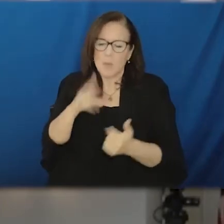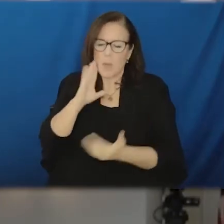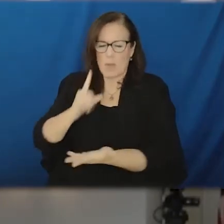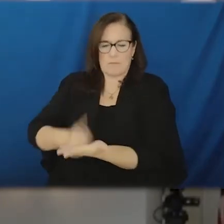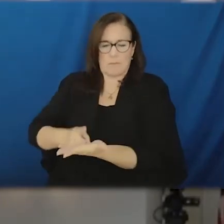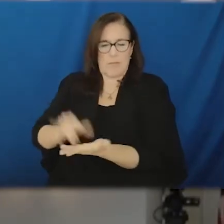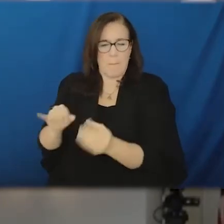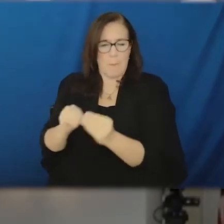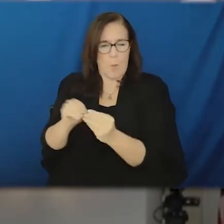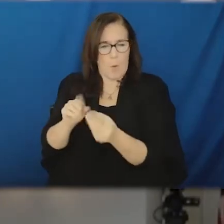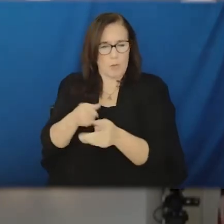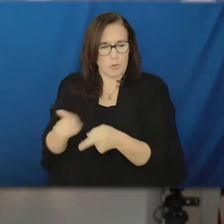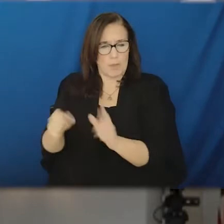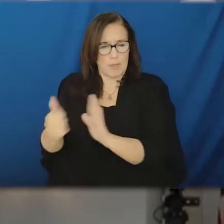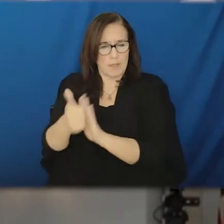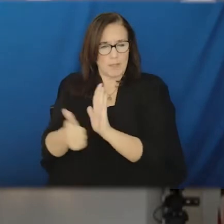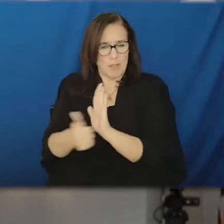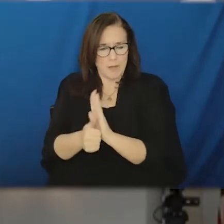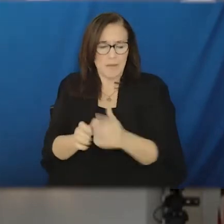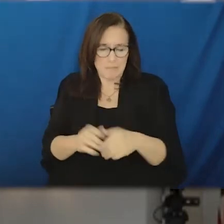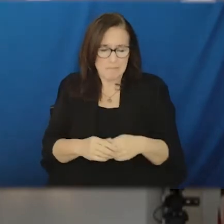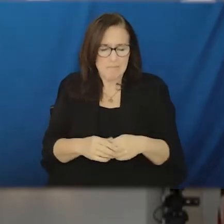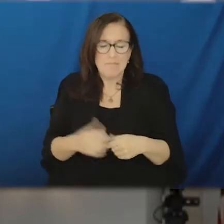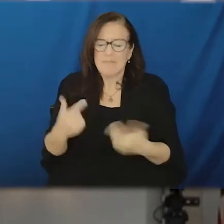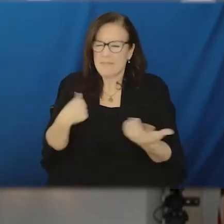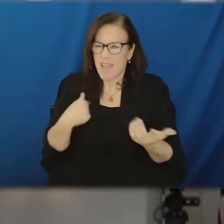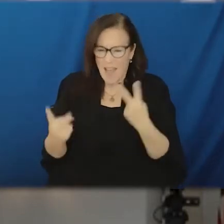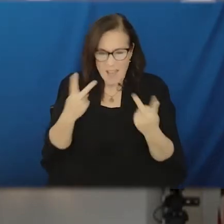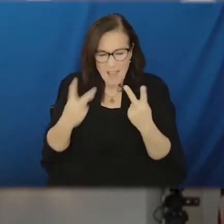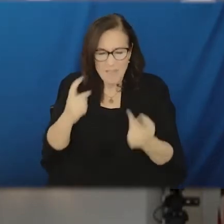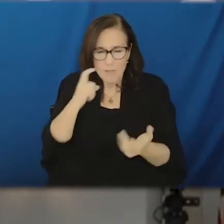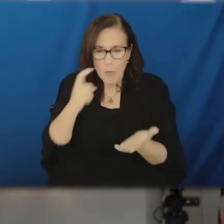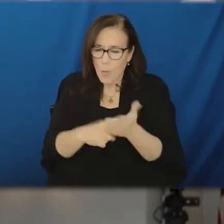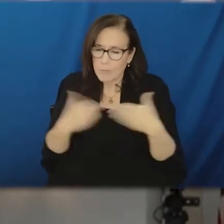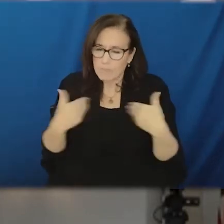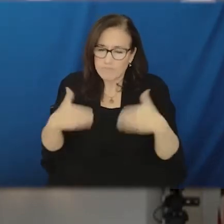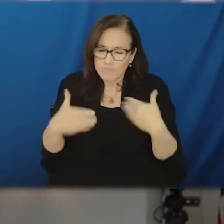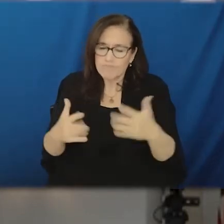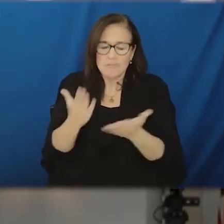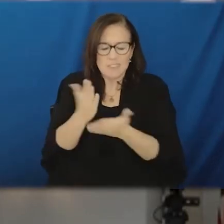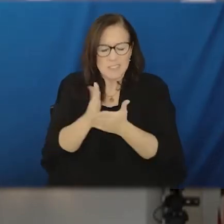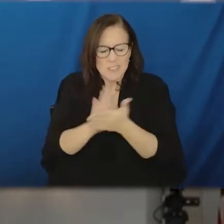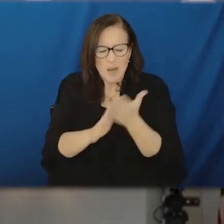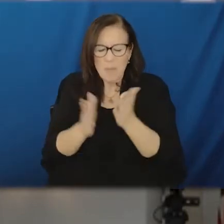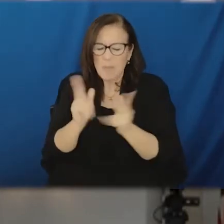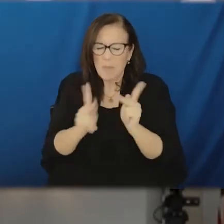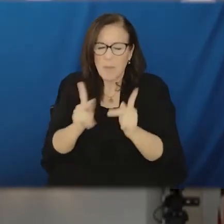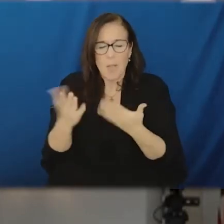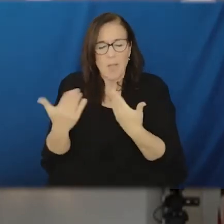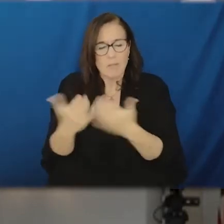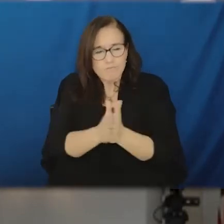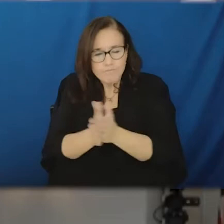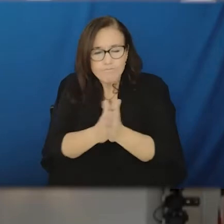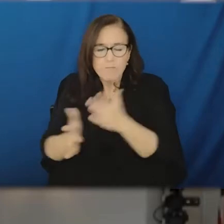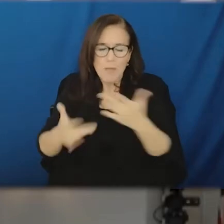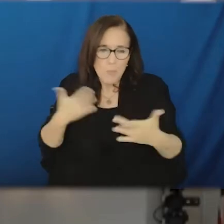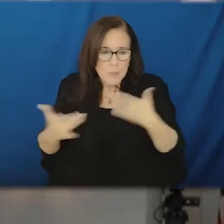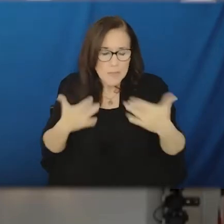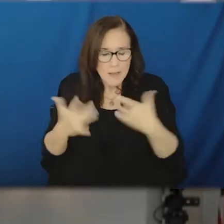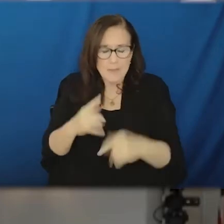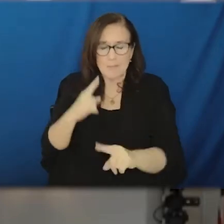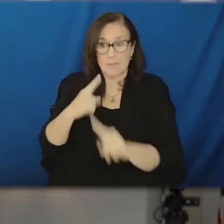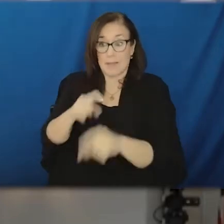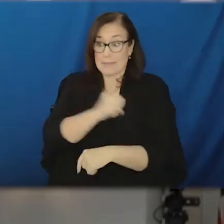just grateful to the enthusiasm that's out there and our staff that are making it such a priority to get those vaccinations. Thanks.